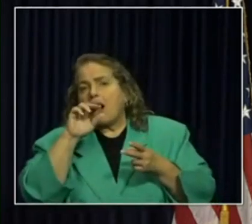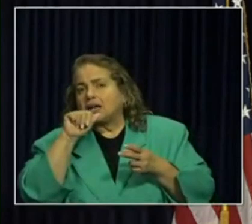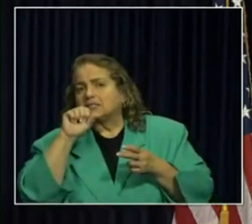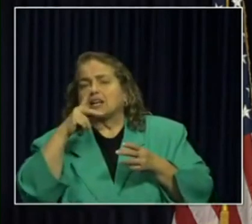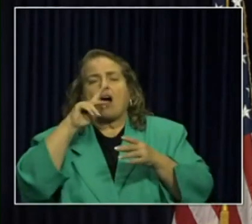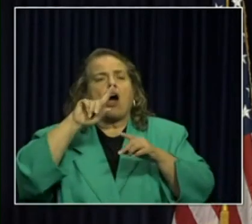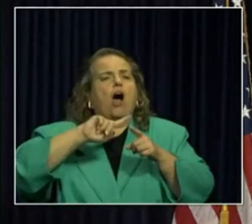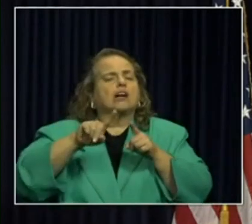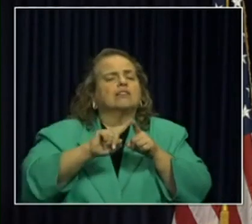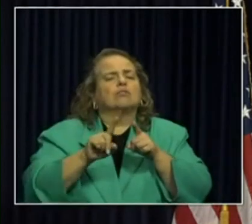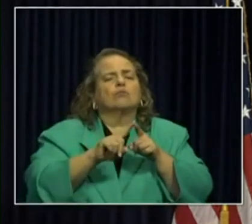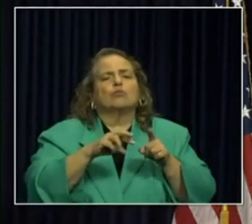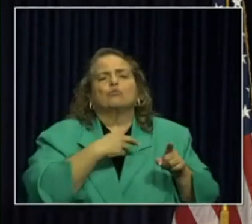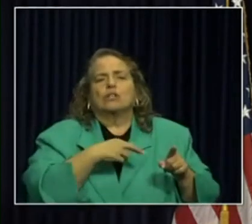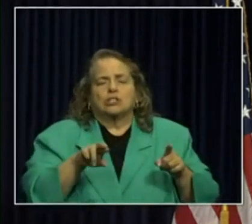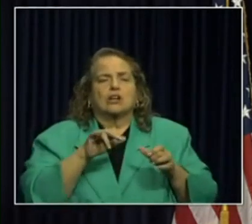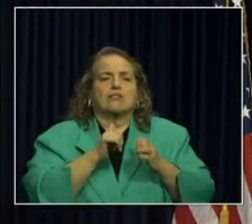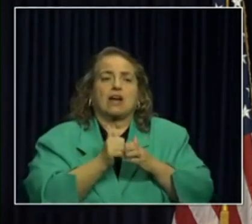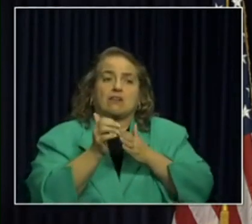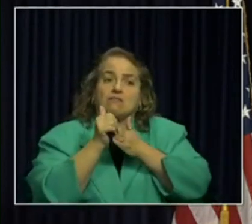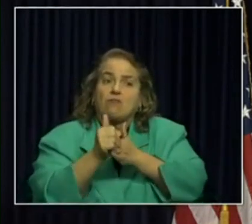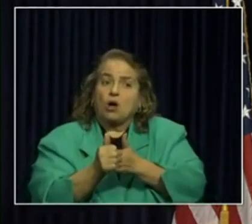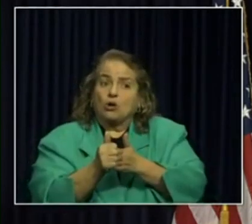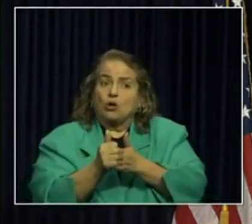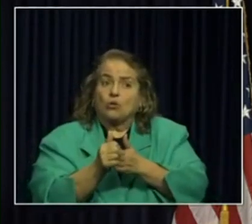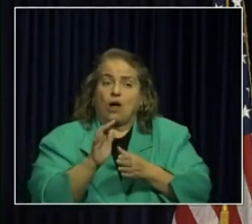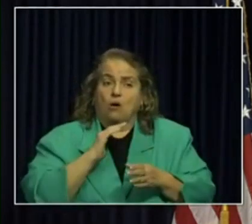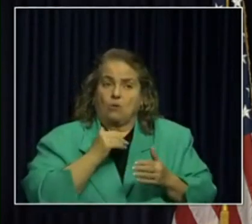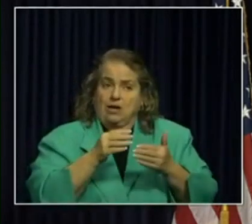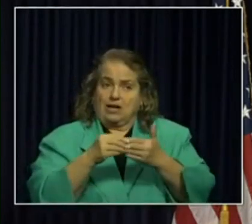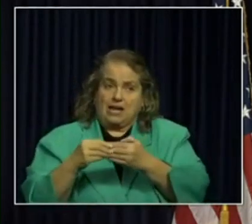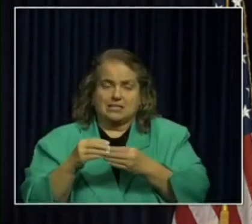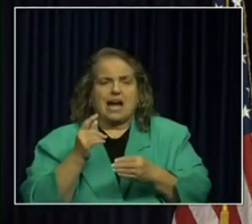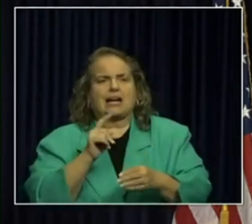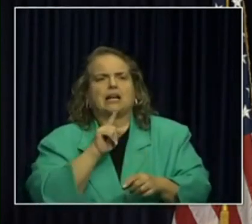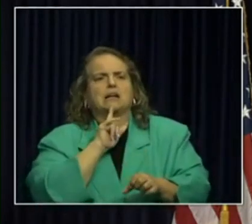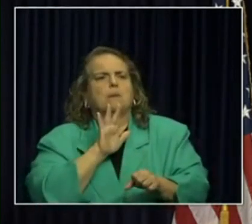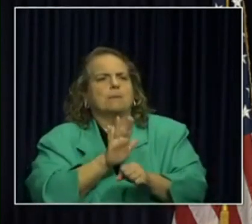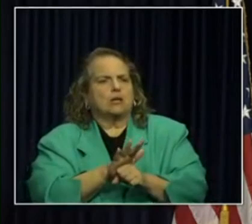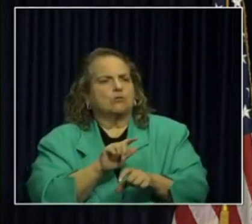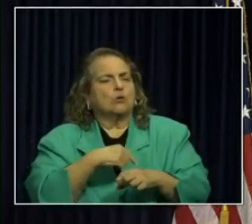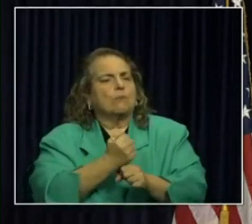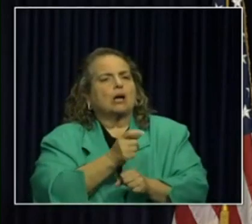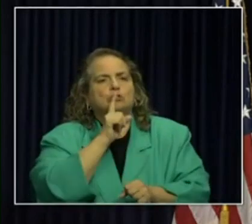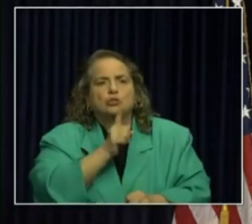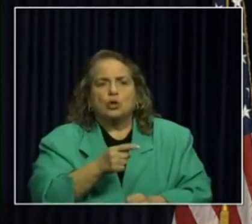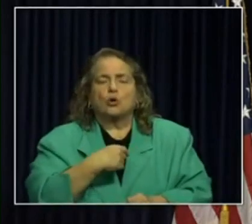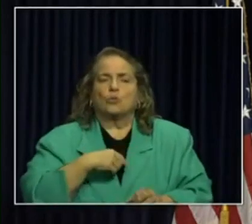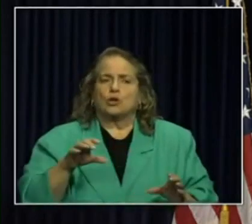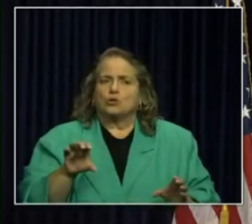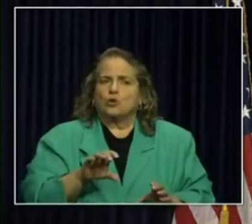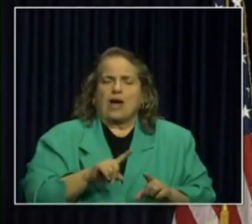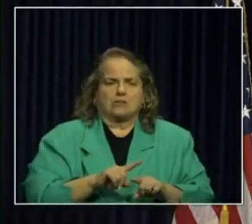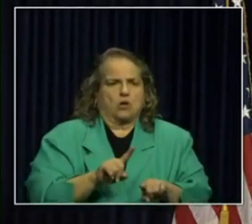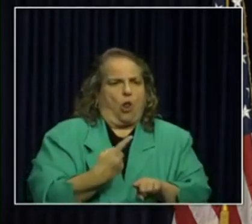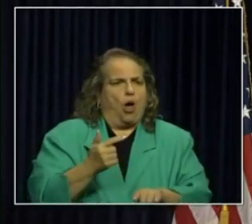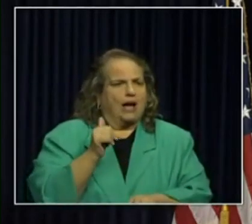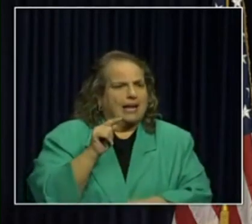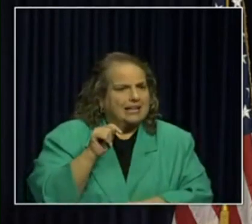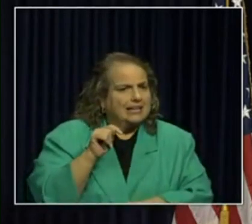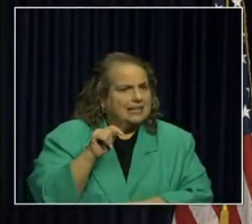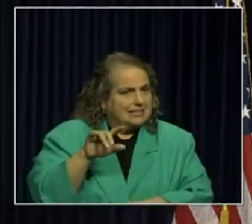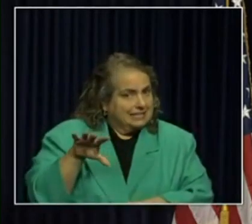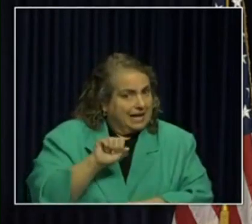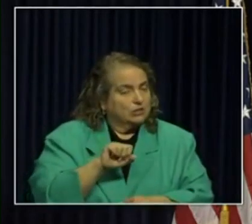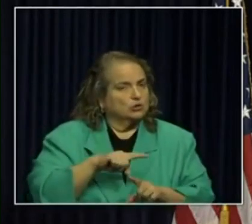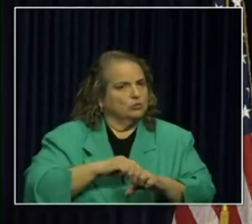the guidance and that are committed to making sure that we do this as long as it takes to protect